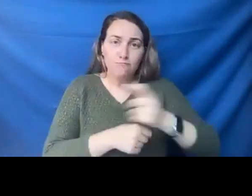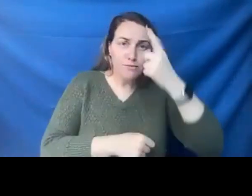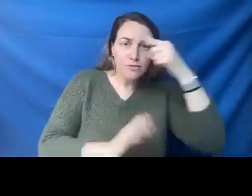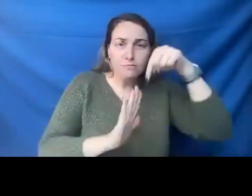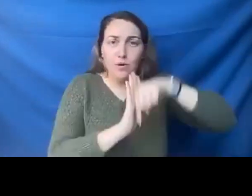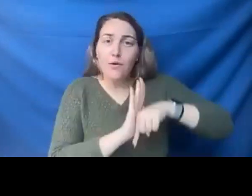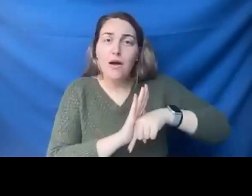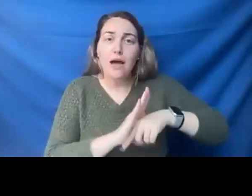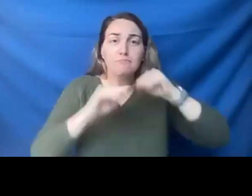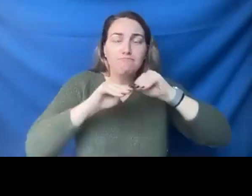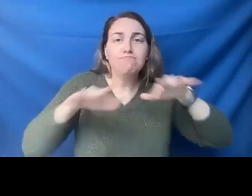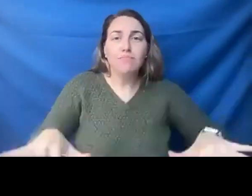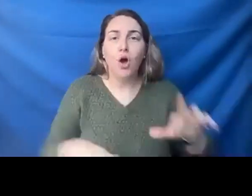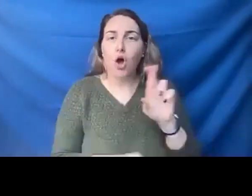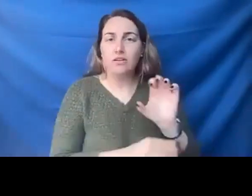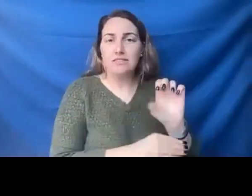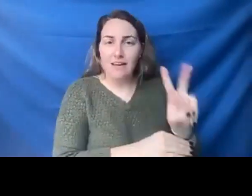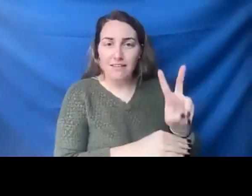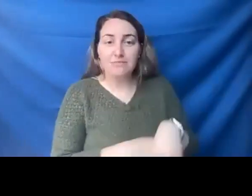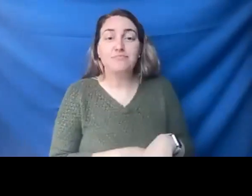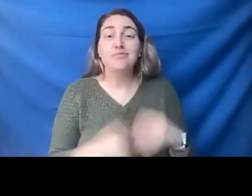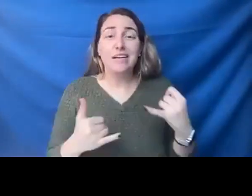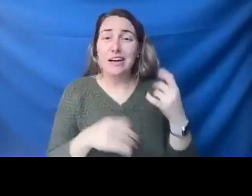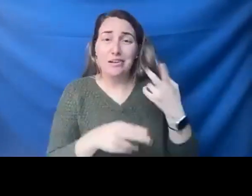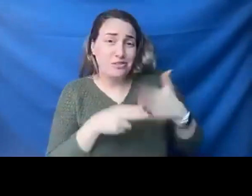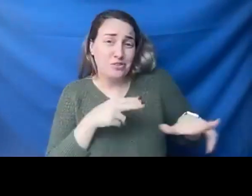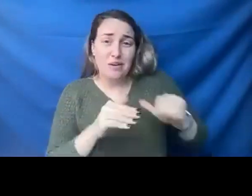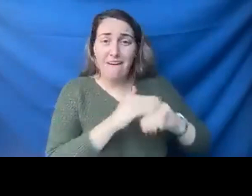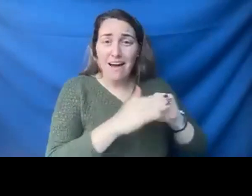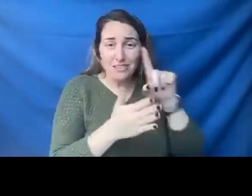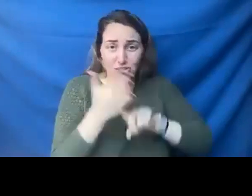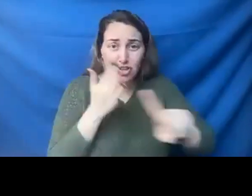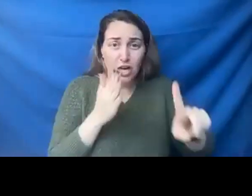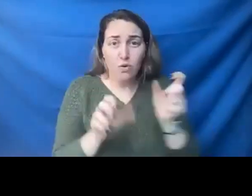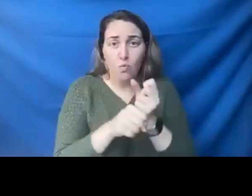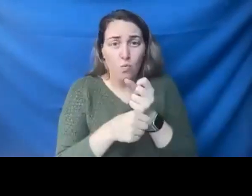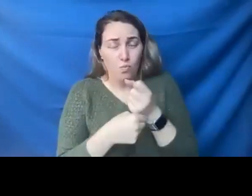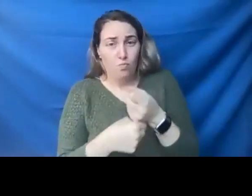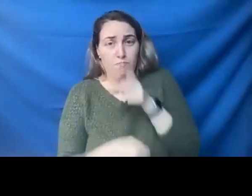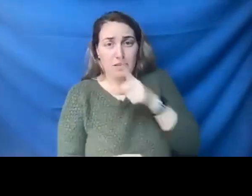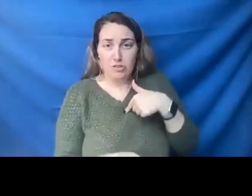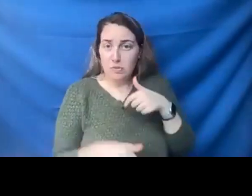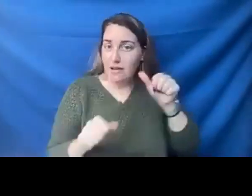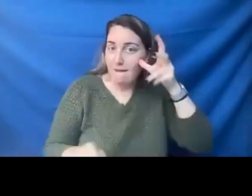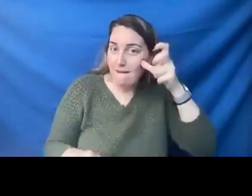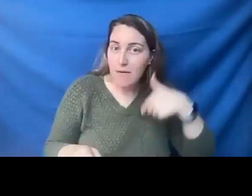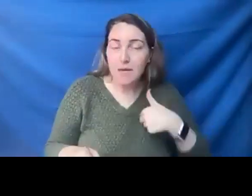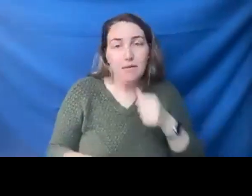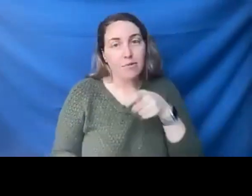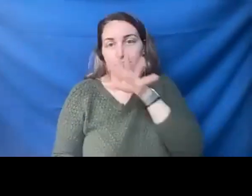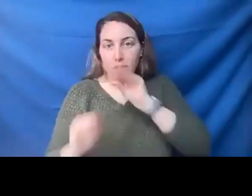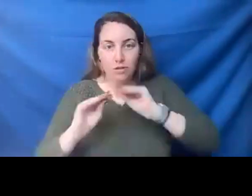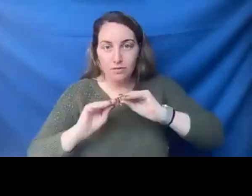very exciting. Going to do a brief access check here. Just want to make sure I am able to be heard. I'm not speaking too